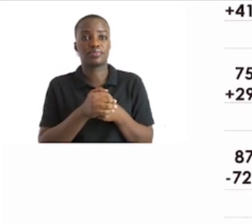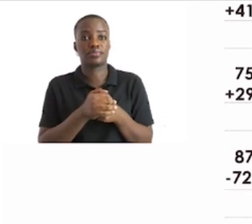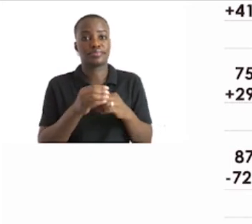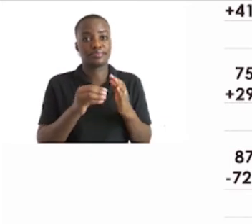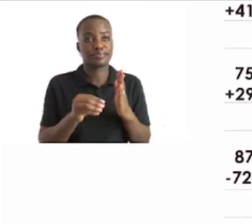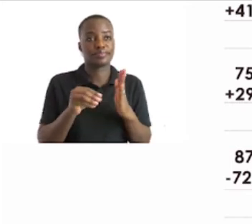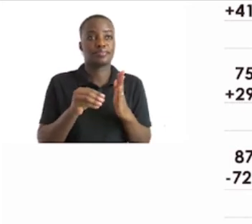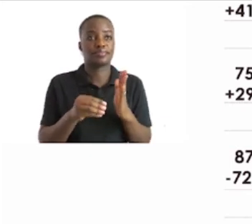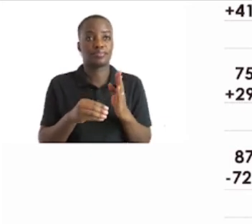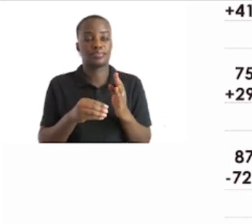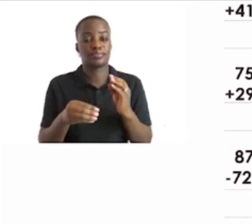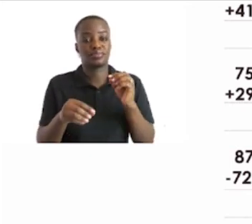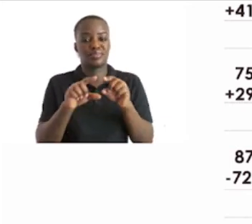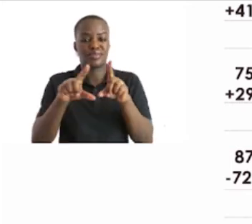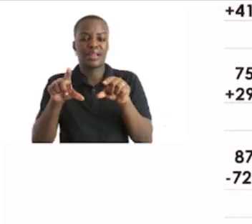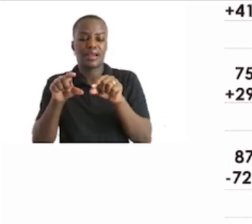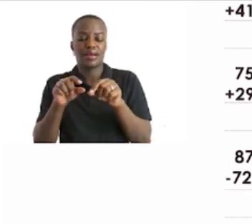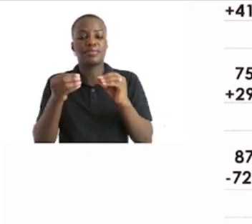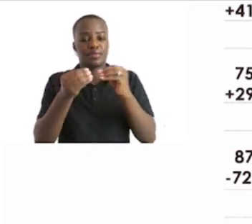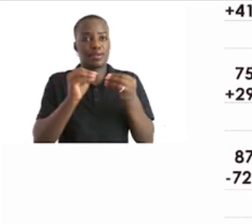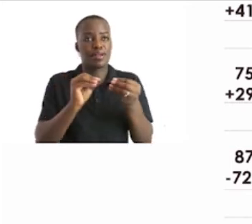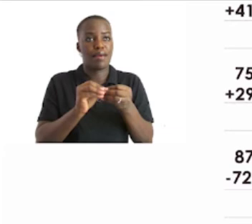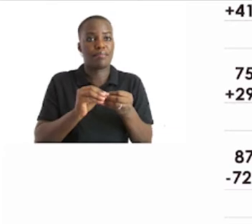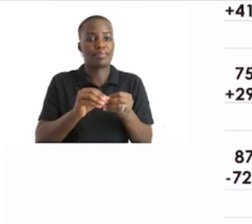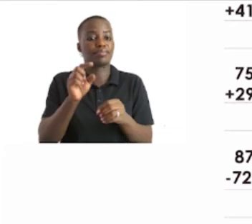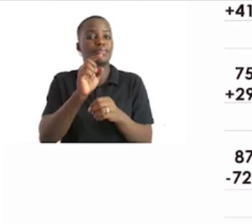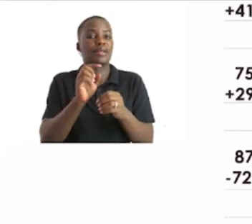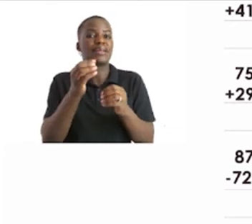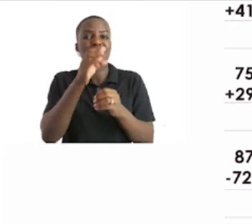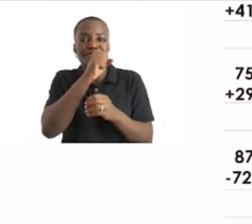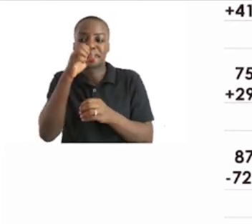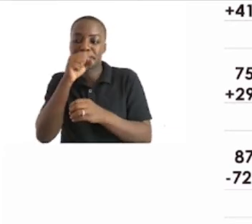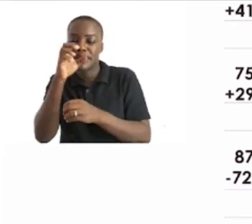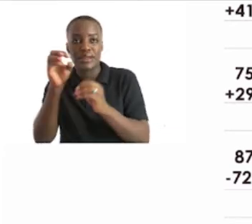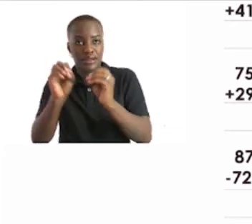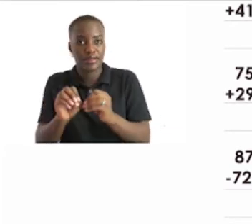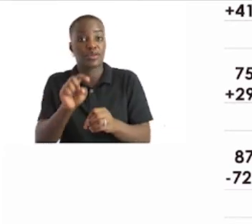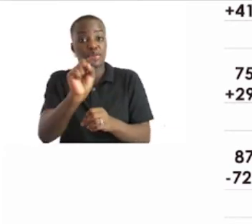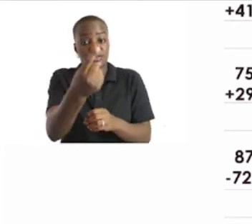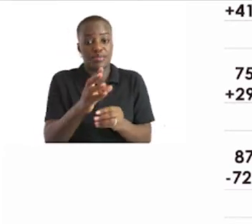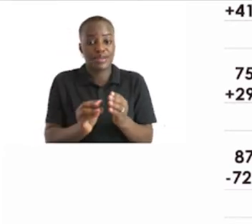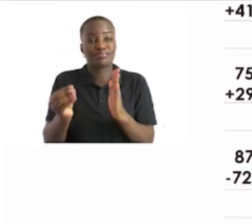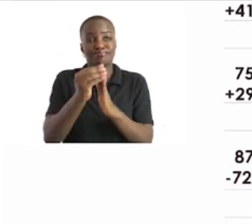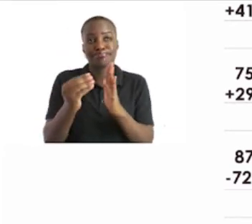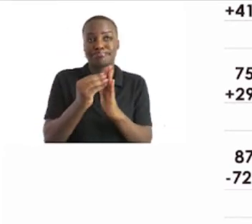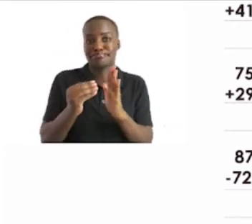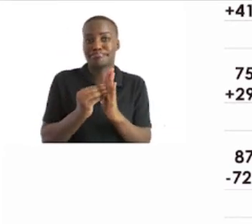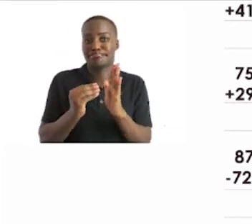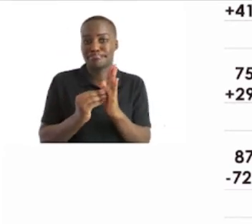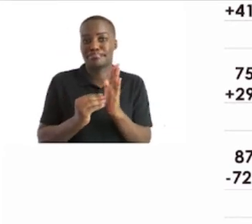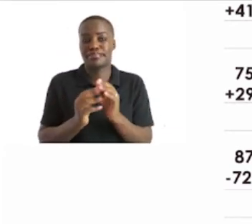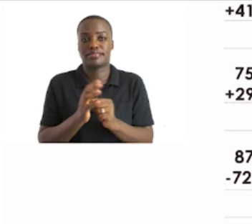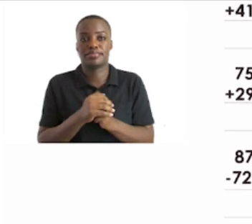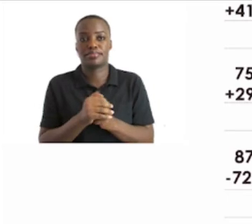complete the number patterns. Now, at first look, you are going to think, oh, Teacher Mutsa, this is simple.